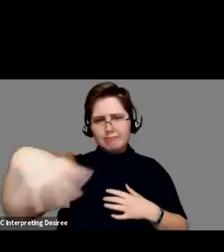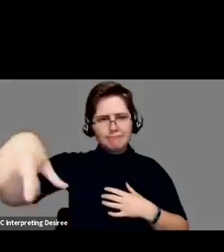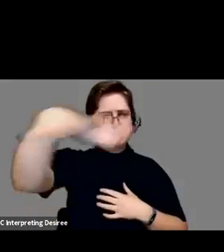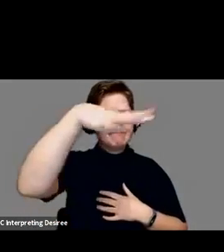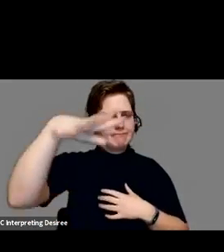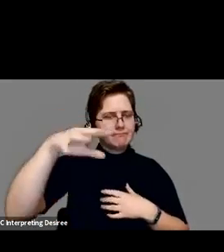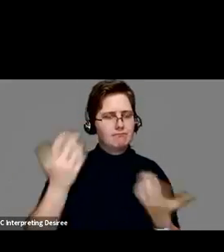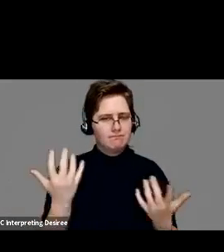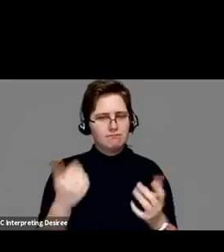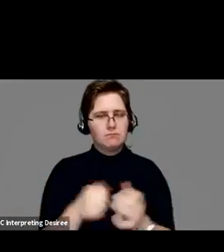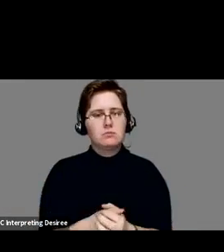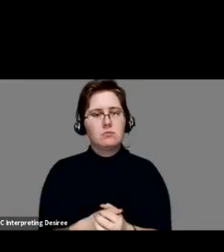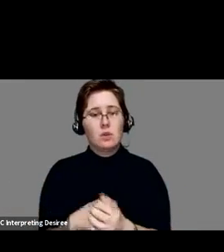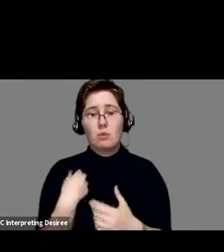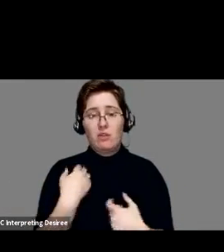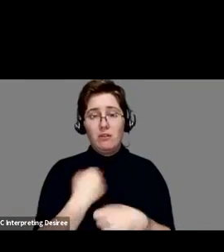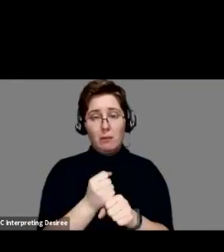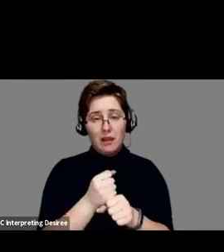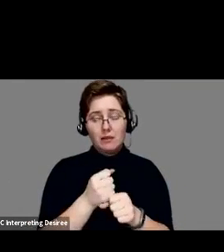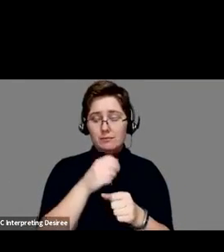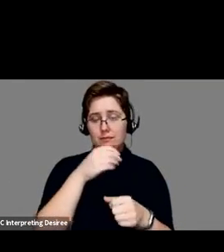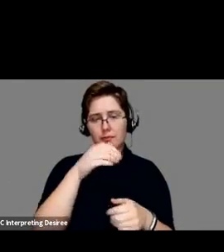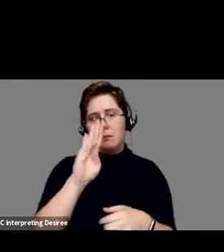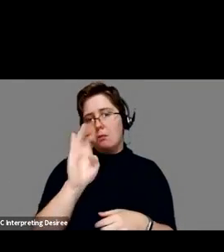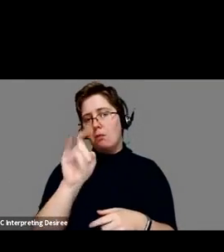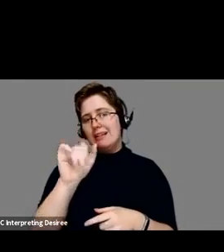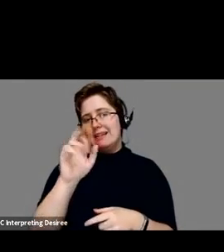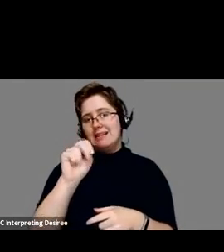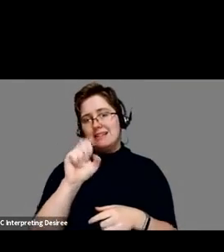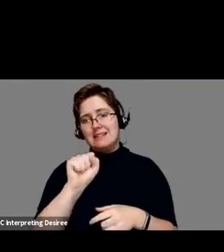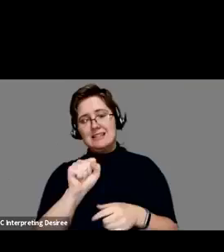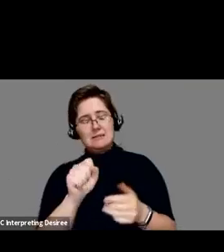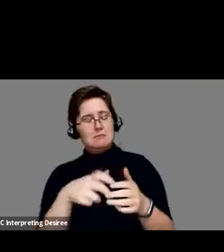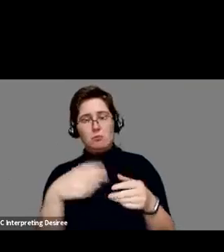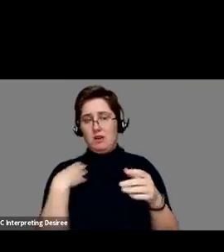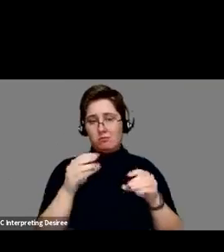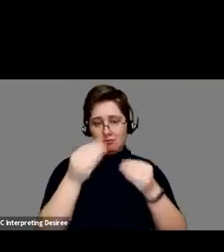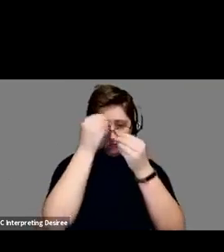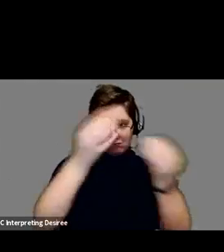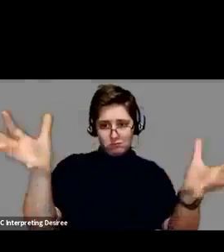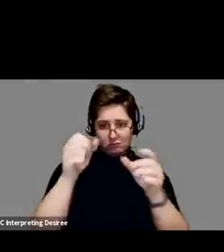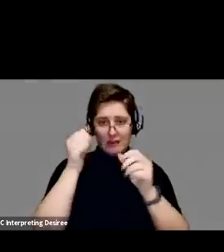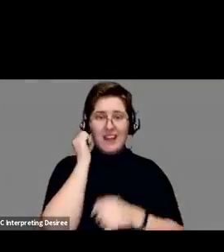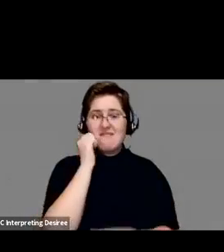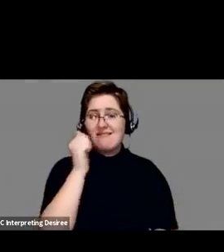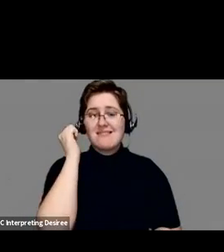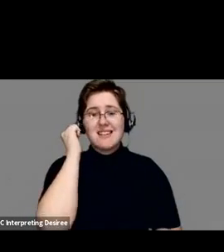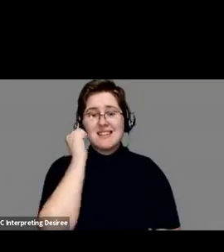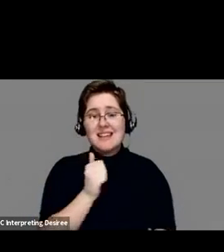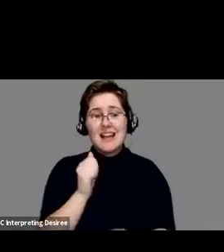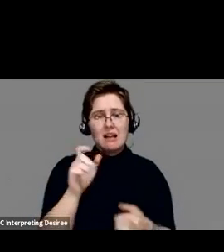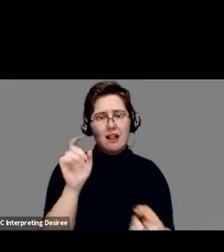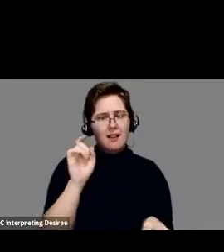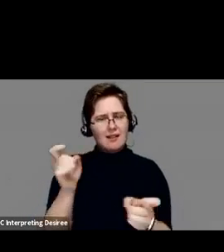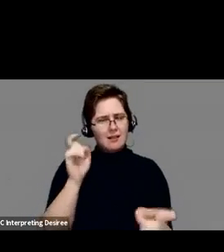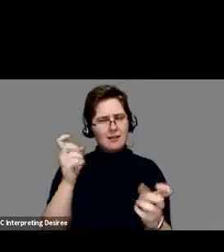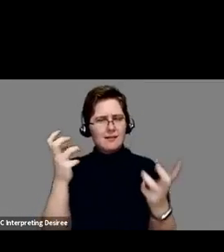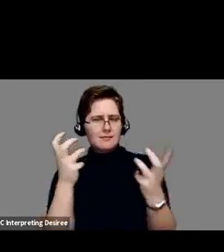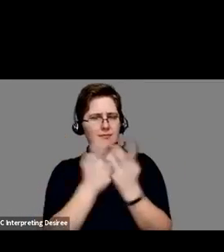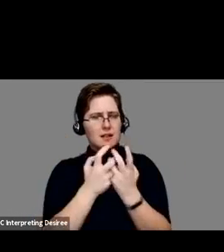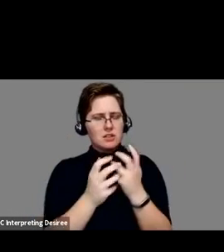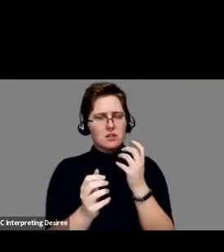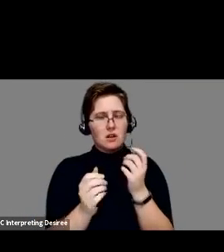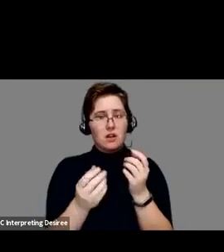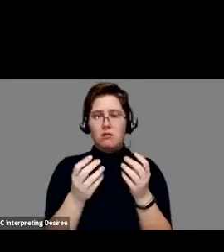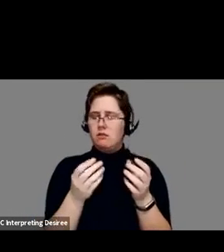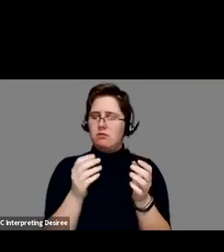we've created bulletins that at the height of the pandemic, we were releasing on a daily basis to adjust accordingly to the